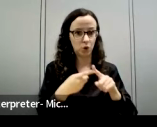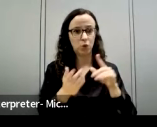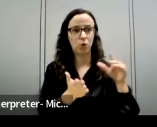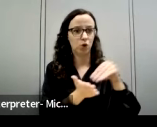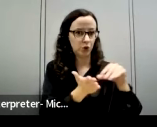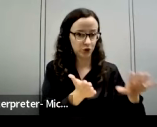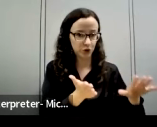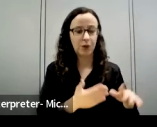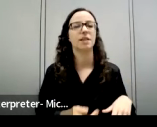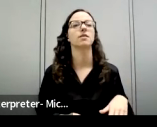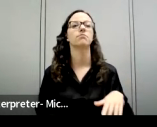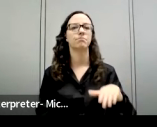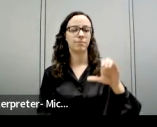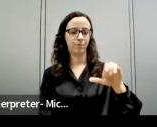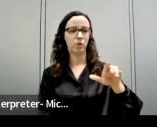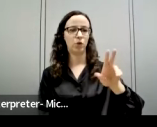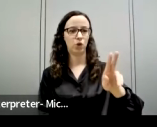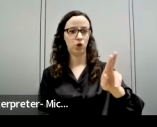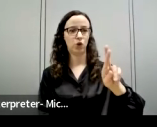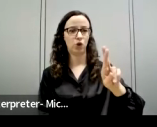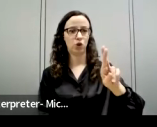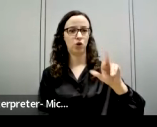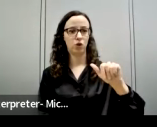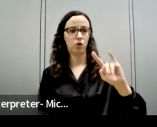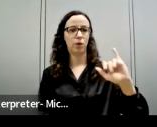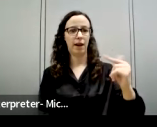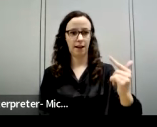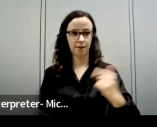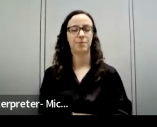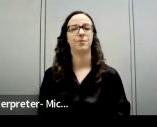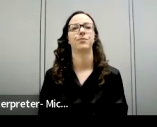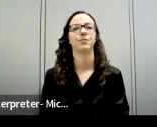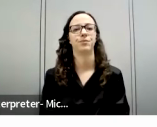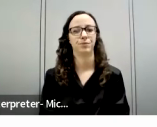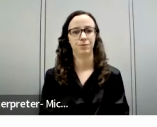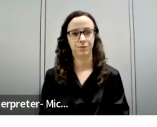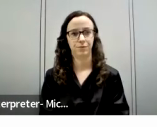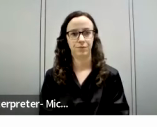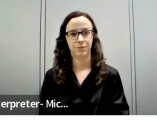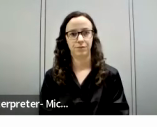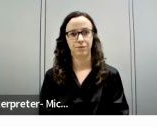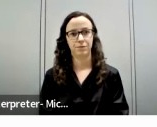your students, I should say.